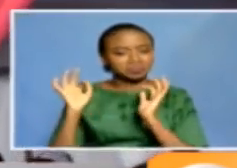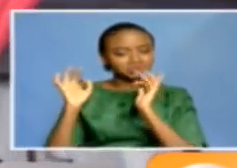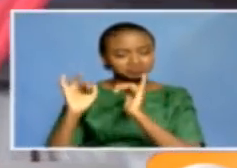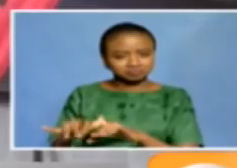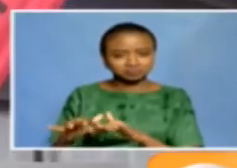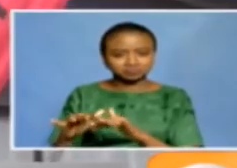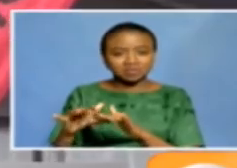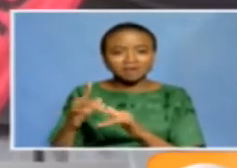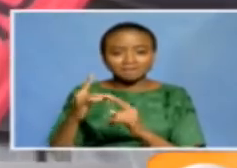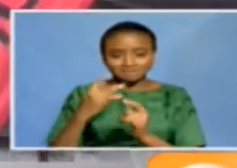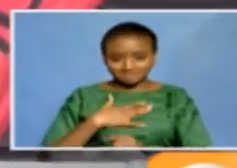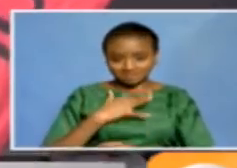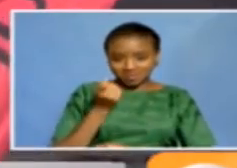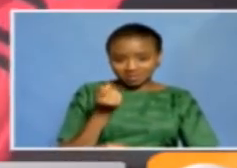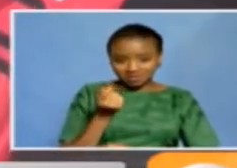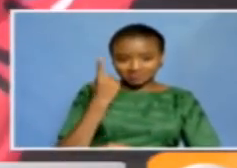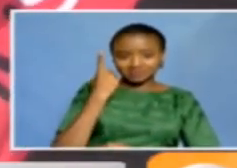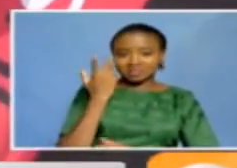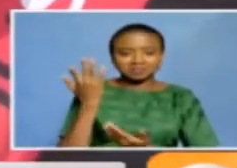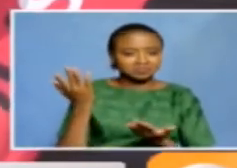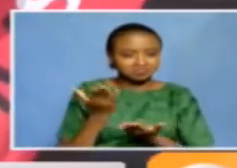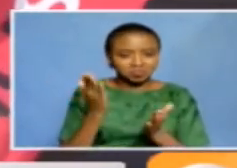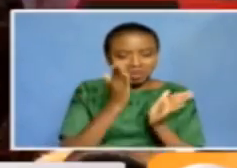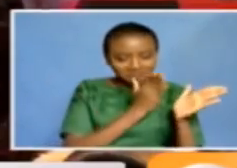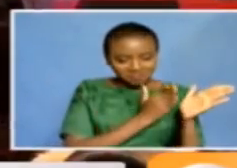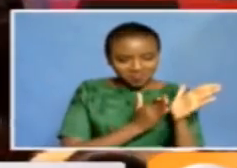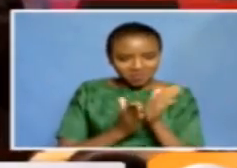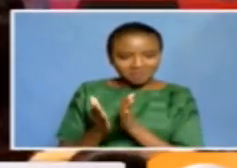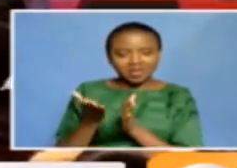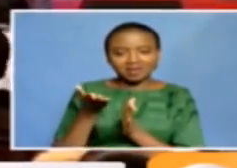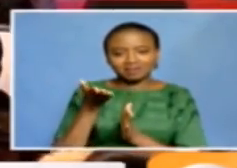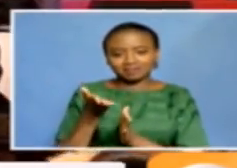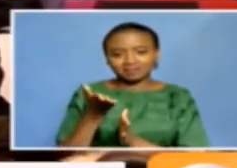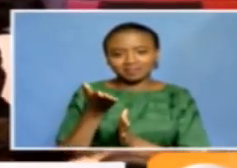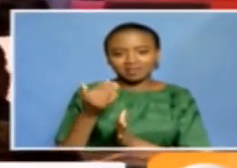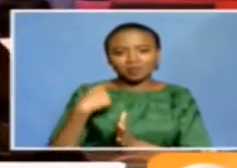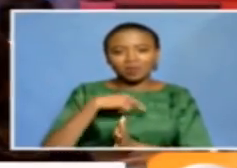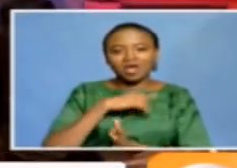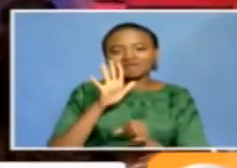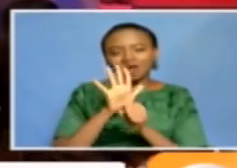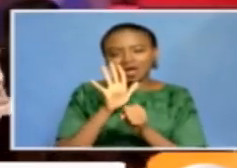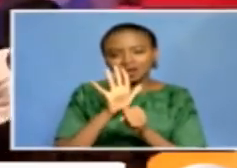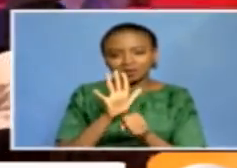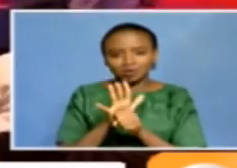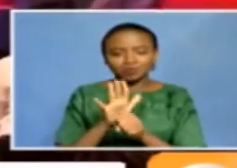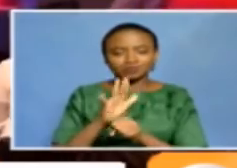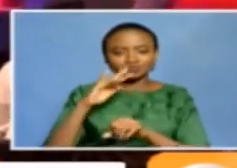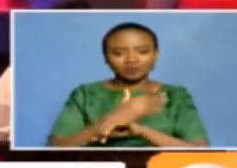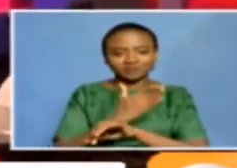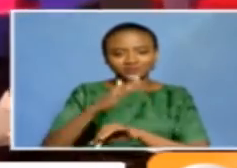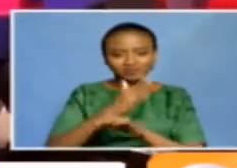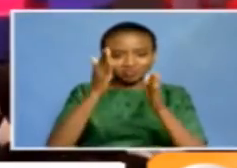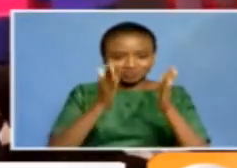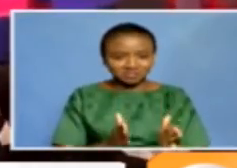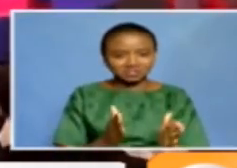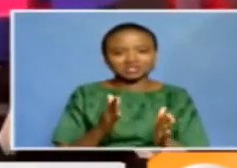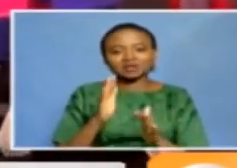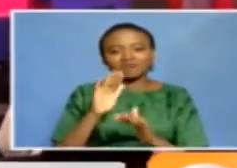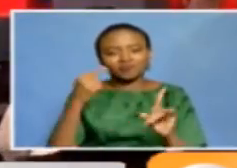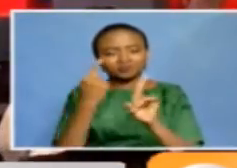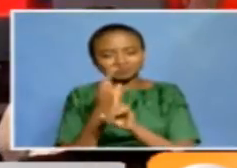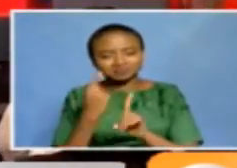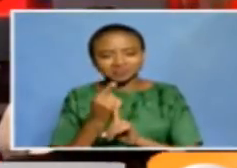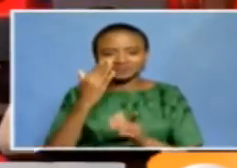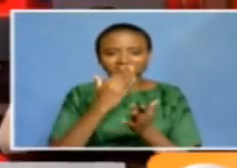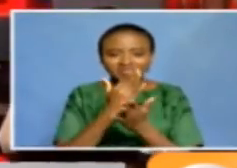that what has been prepared here is that we've got a lot of musicians from across the country, from across the continent, and the